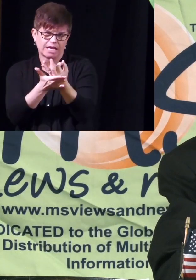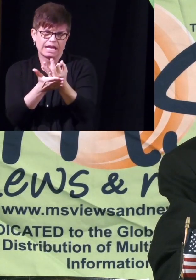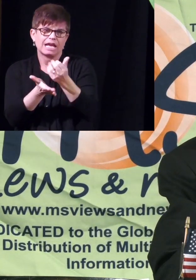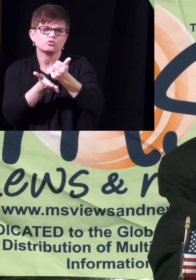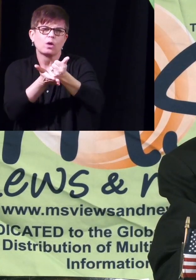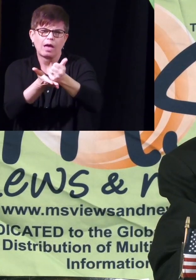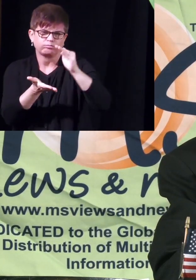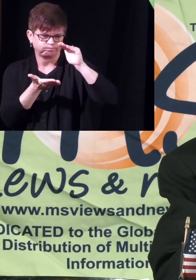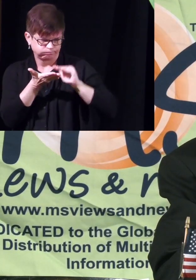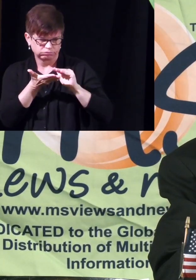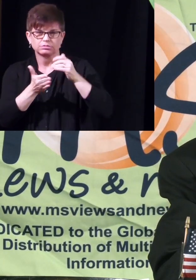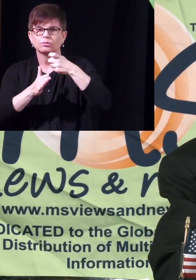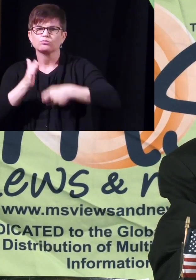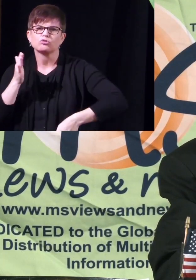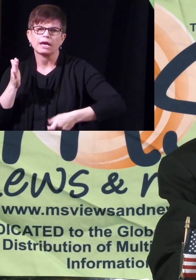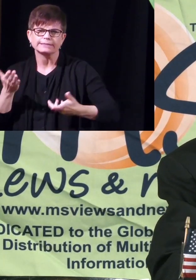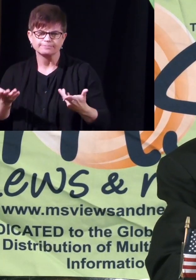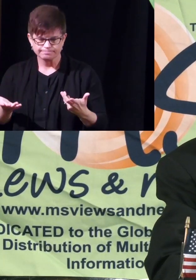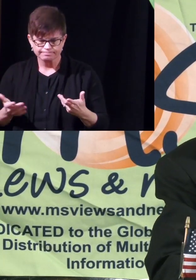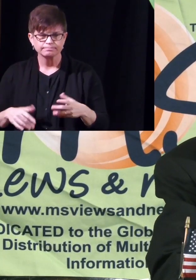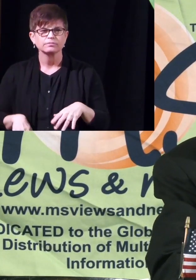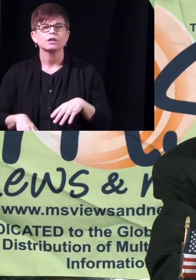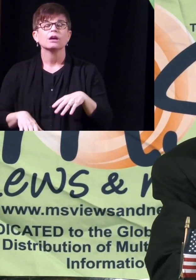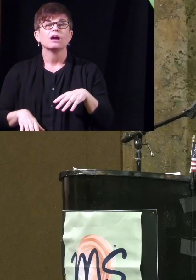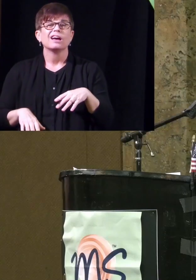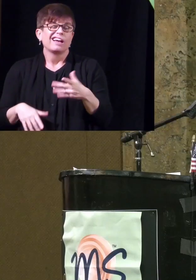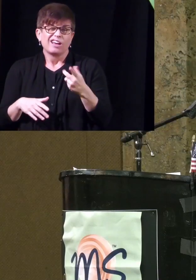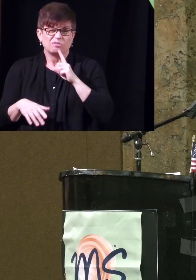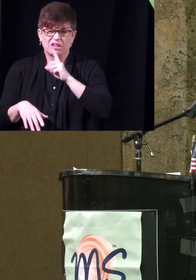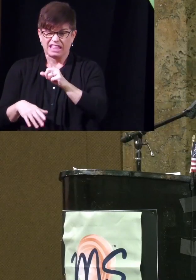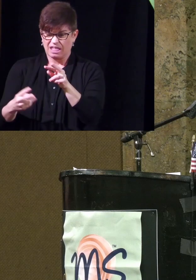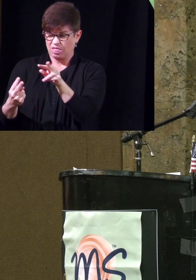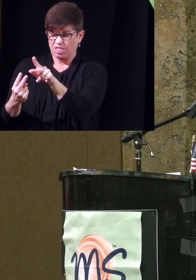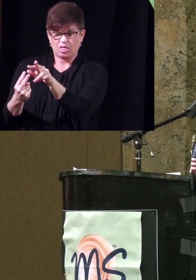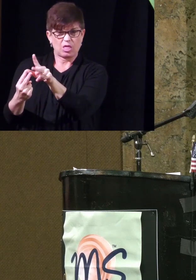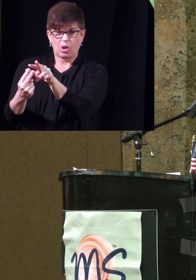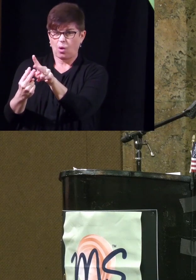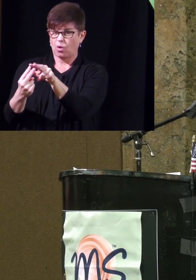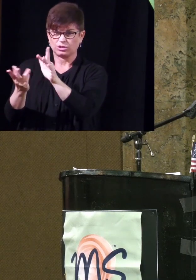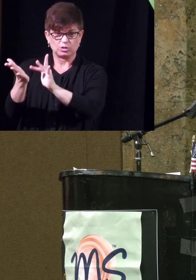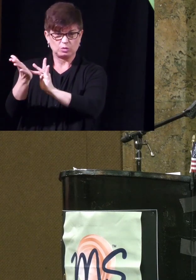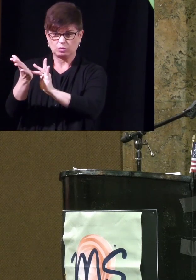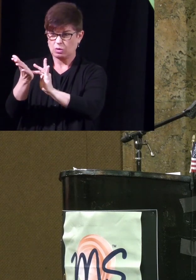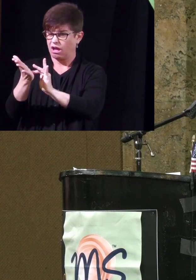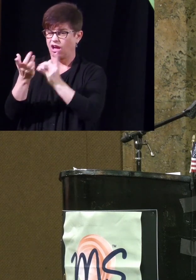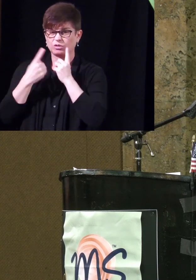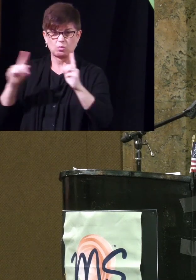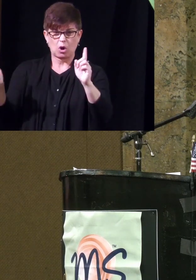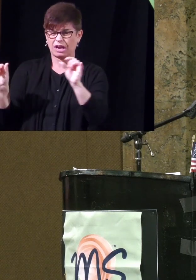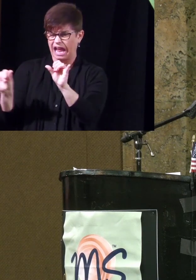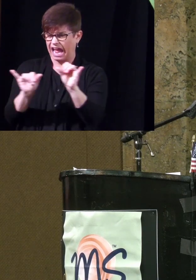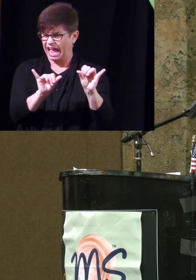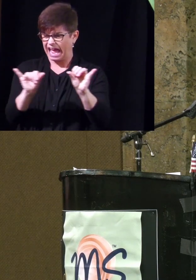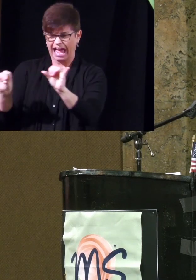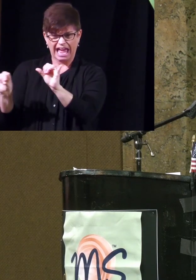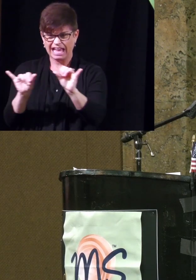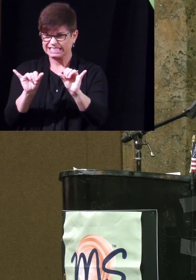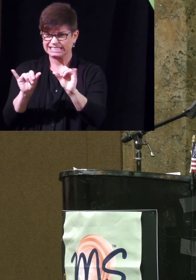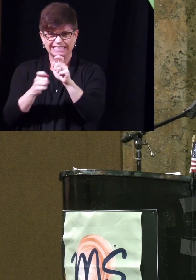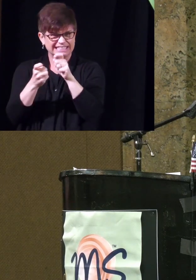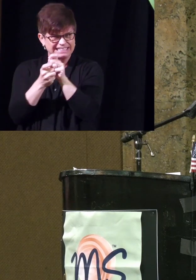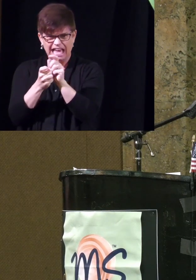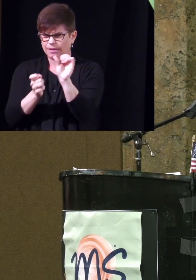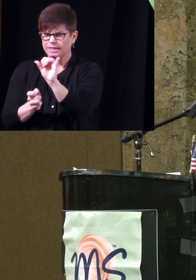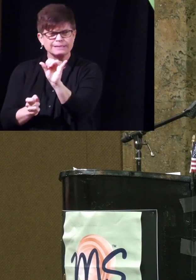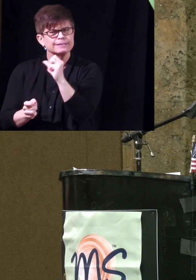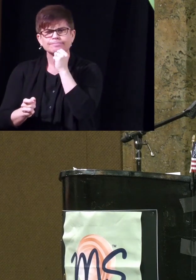came about. The drugs work identically. Their mechanism of action in MS is identical. There's nothing different about the way they work. It's